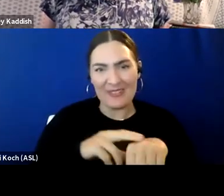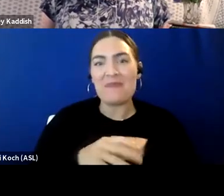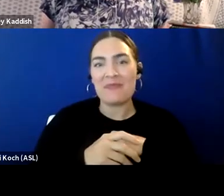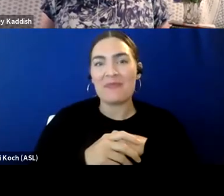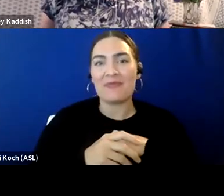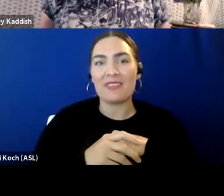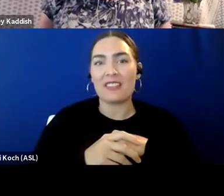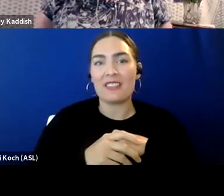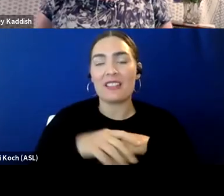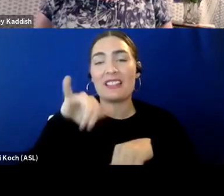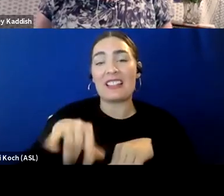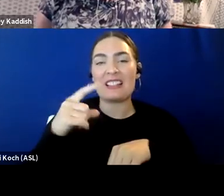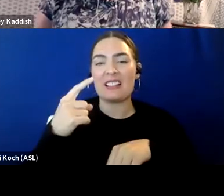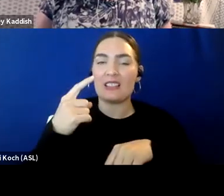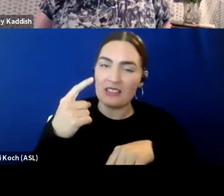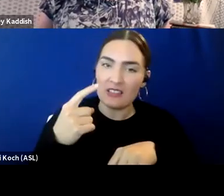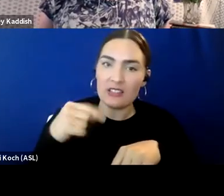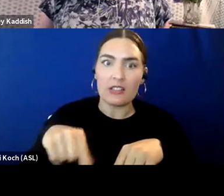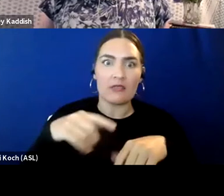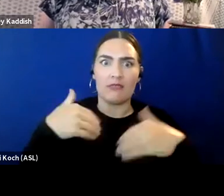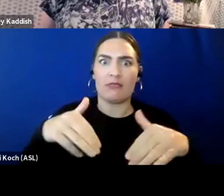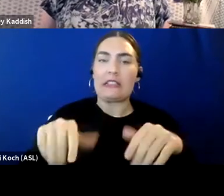This is something my wife, this is very different.